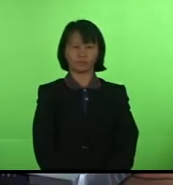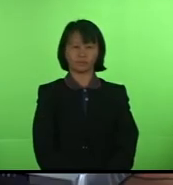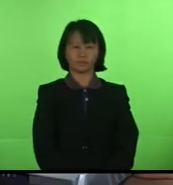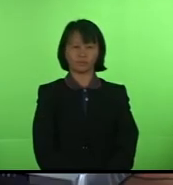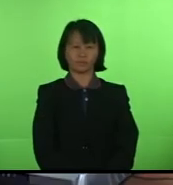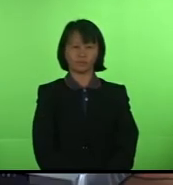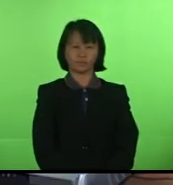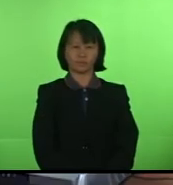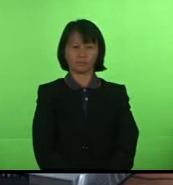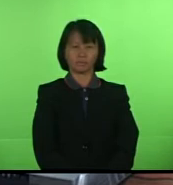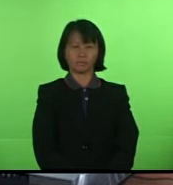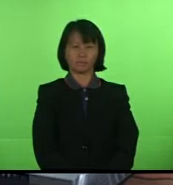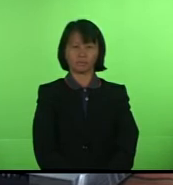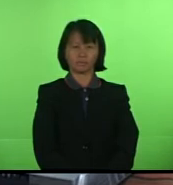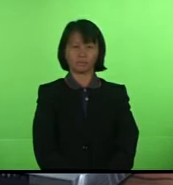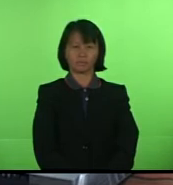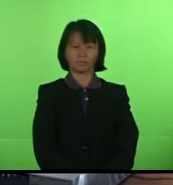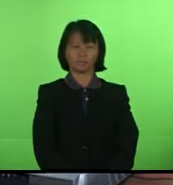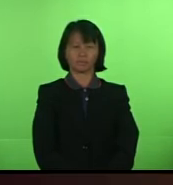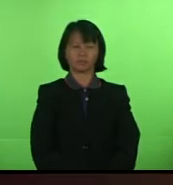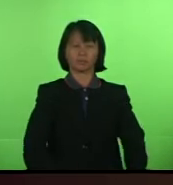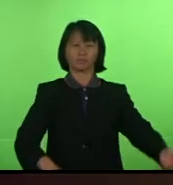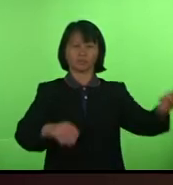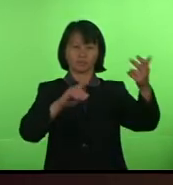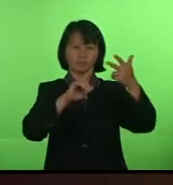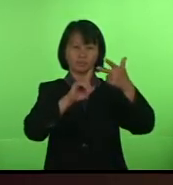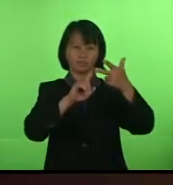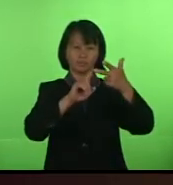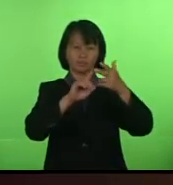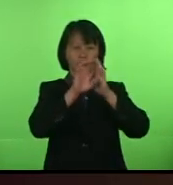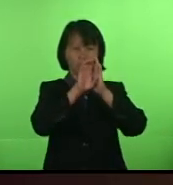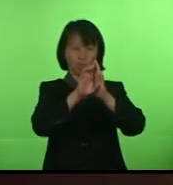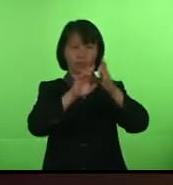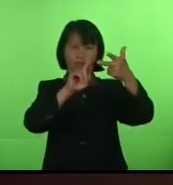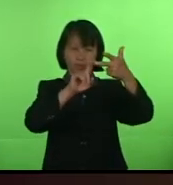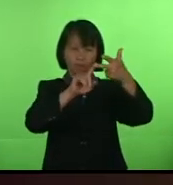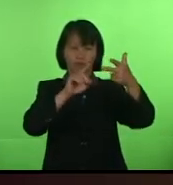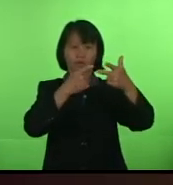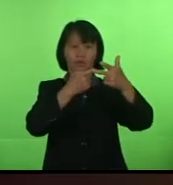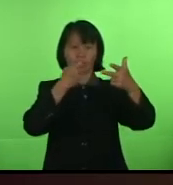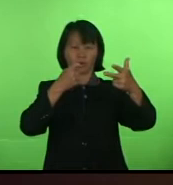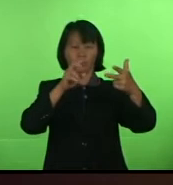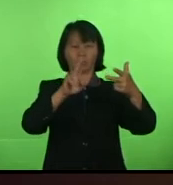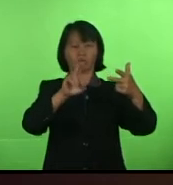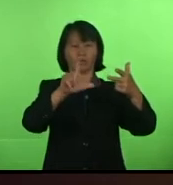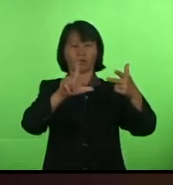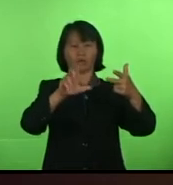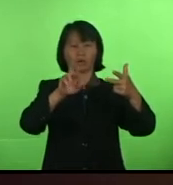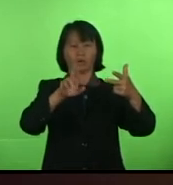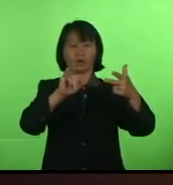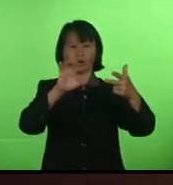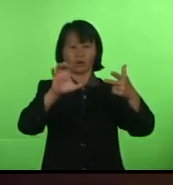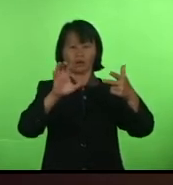Now, students, the next model is by Ulrich Nieser. If you combine this model with Jacobs